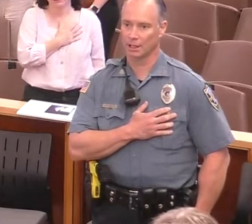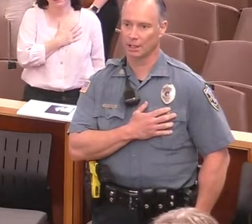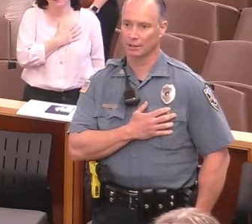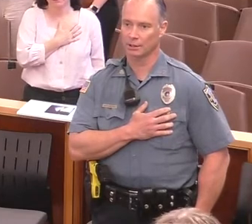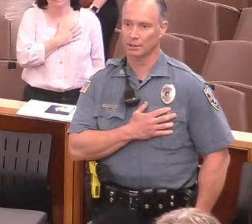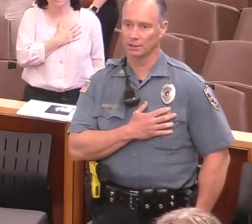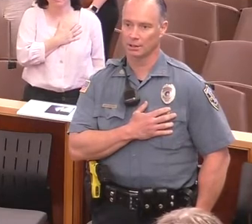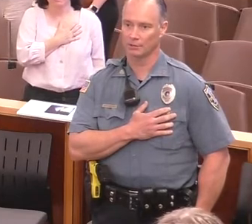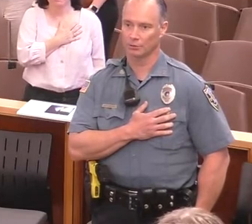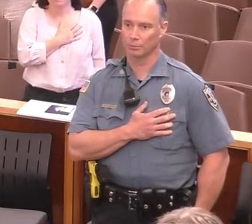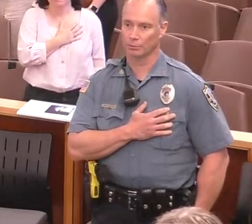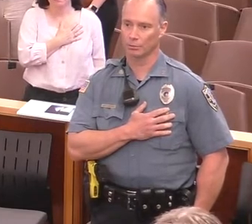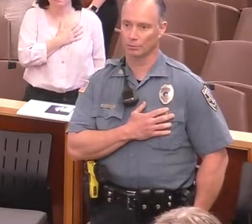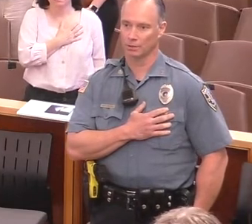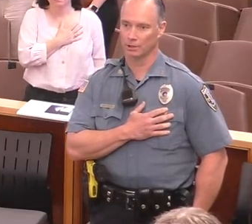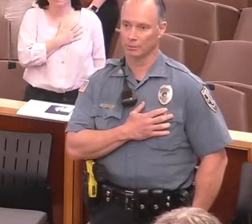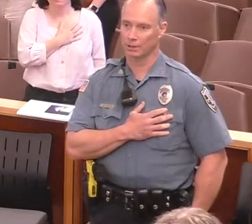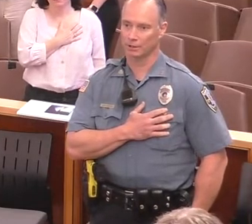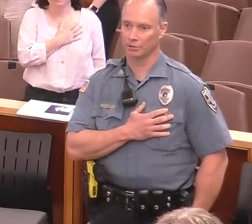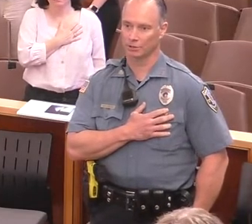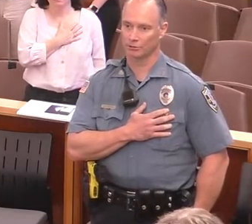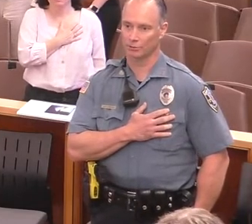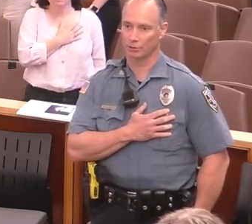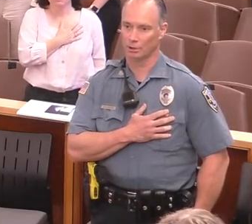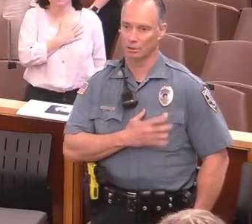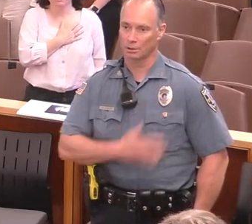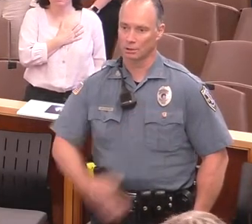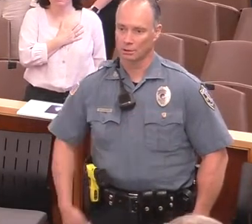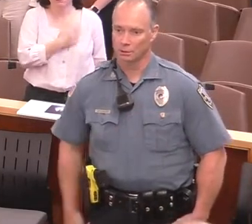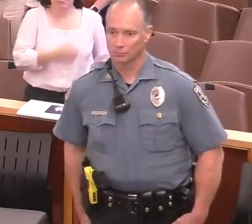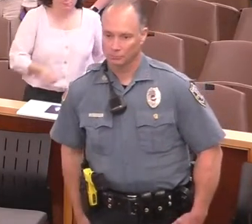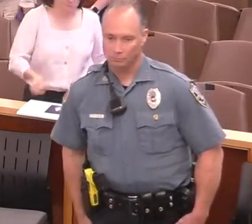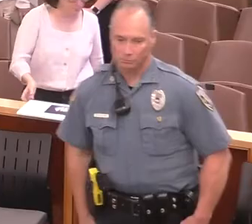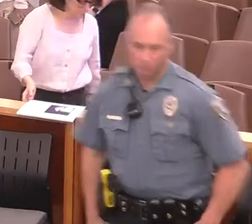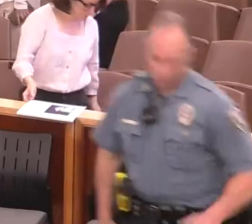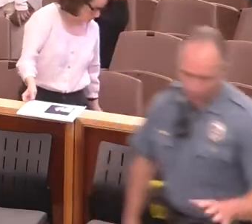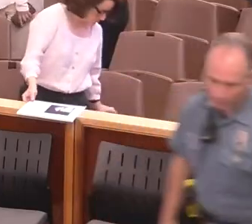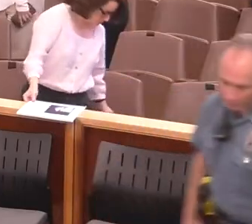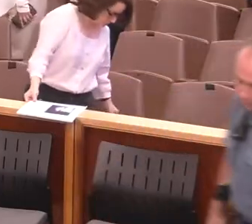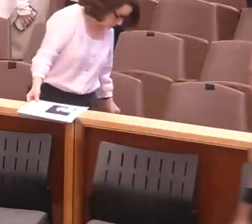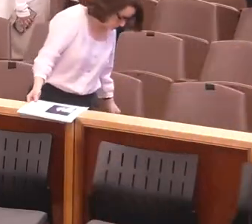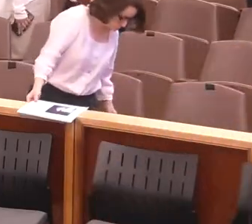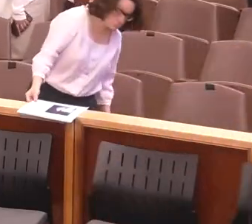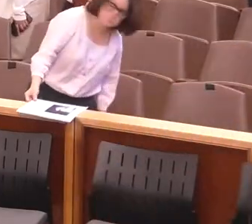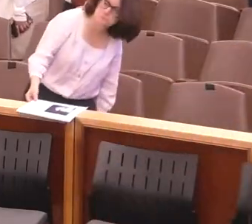under God, indivisible, with liberty and justice for all.